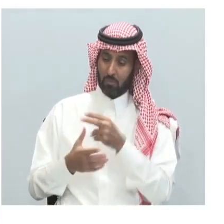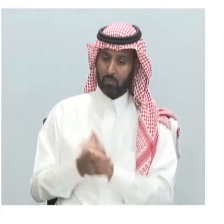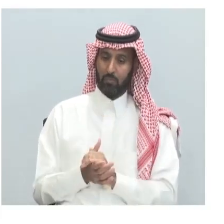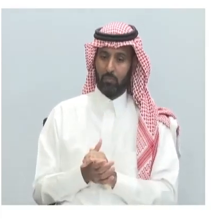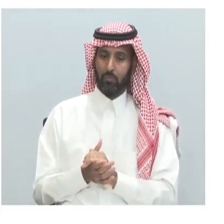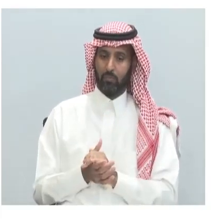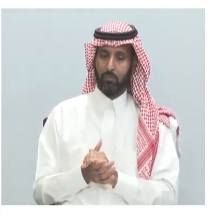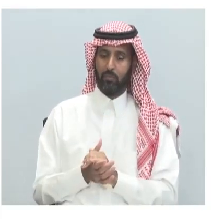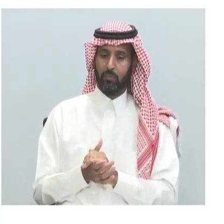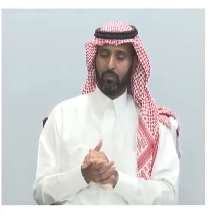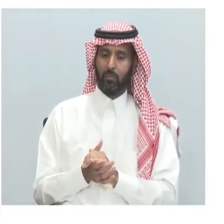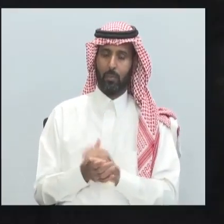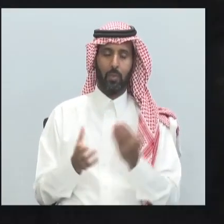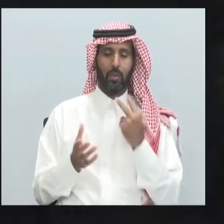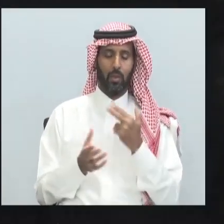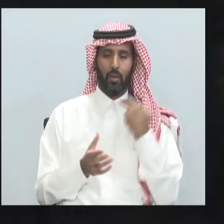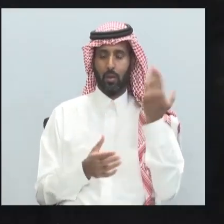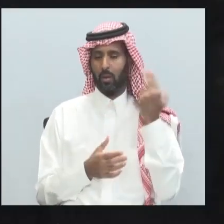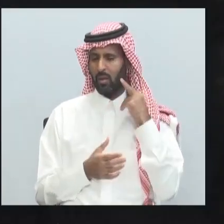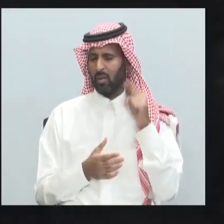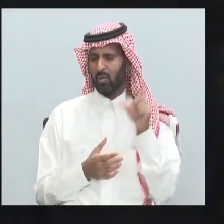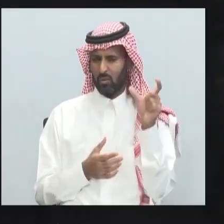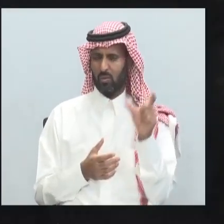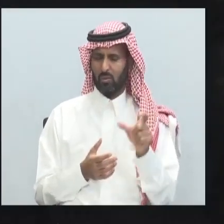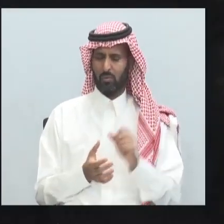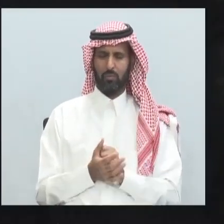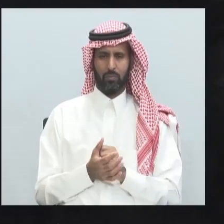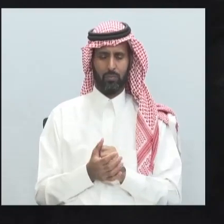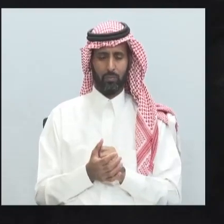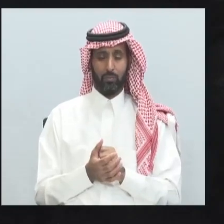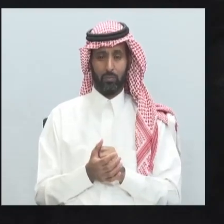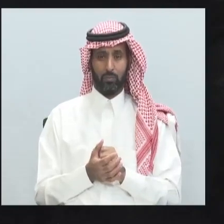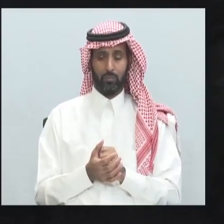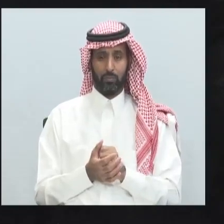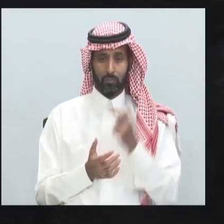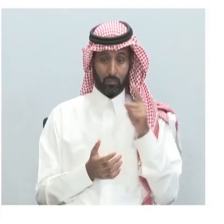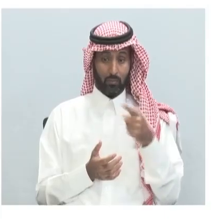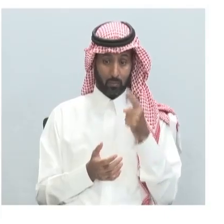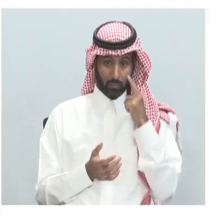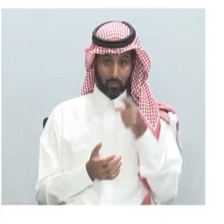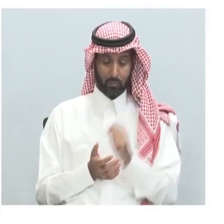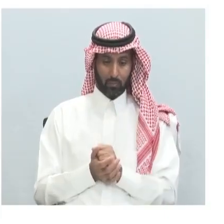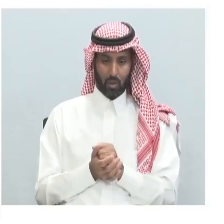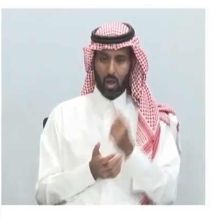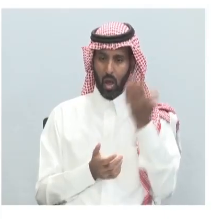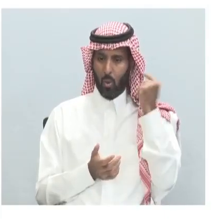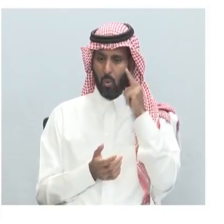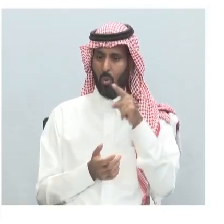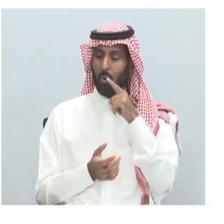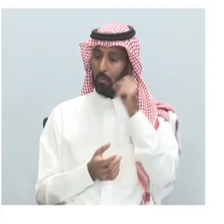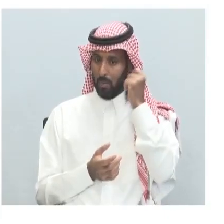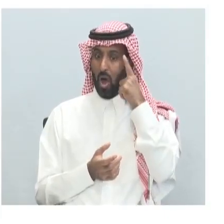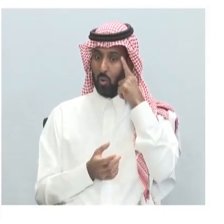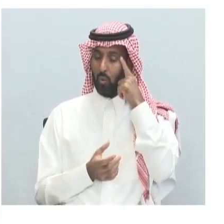to watch. Okay, now let's take some words here to check them. So, do you remember what does mean